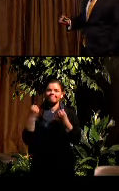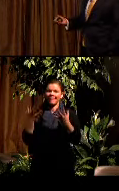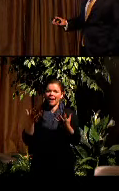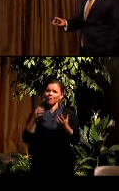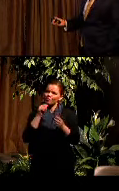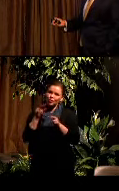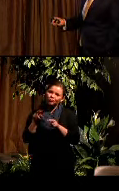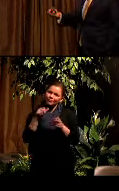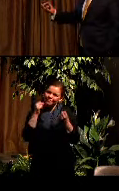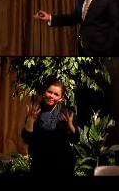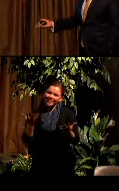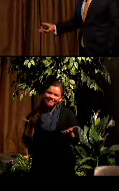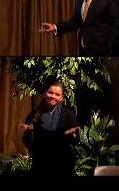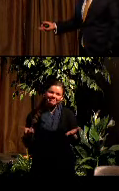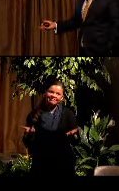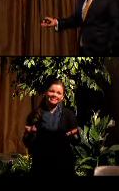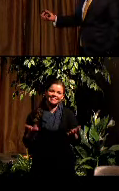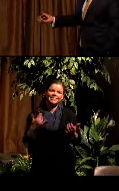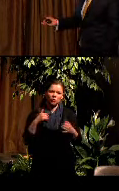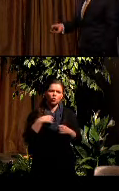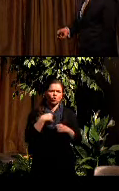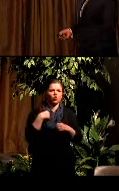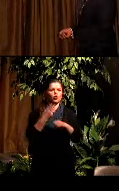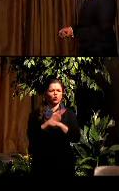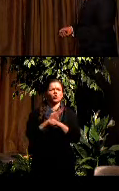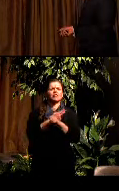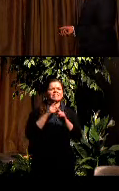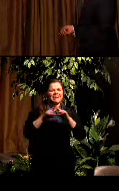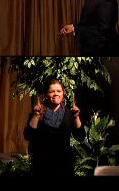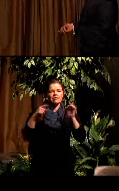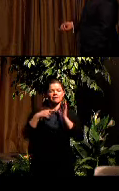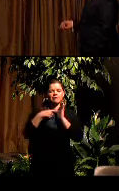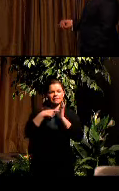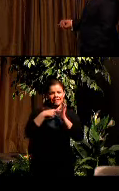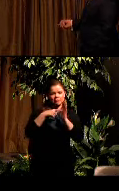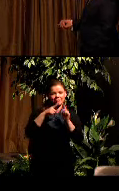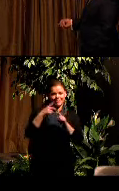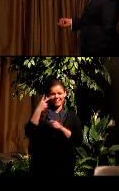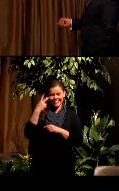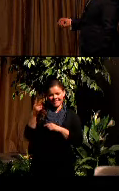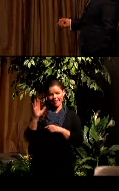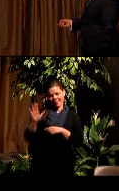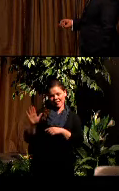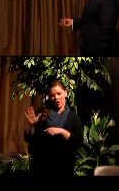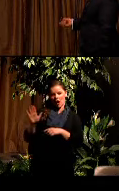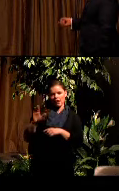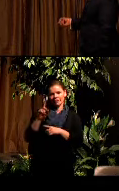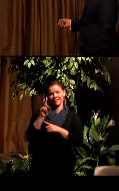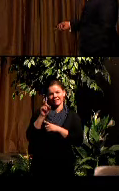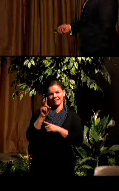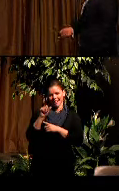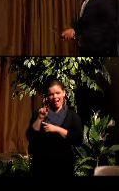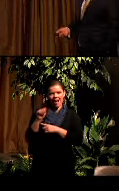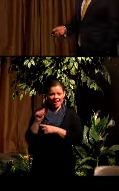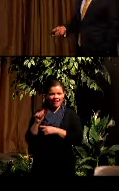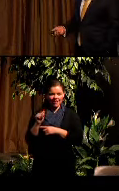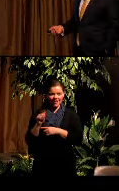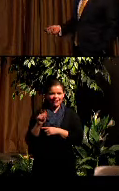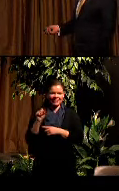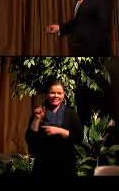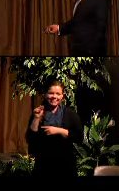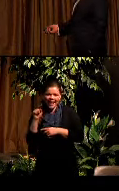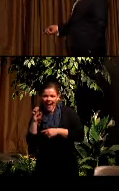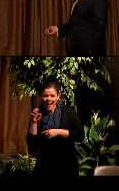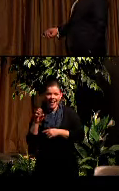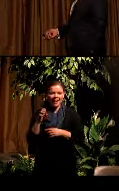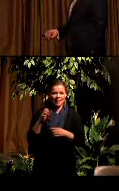different indices to assess their condition, the state of their populations. And we consider this a watch list approach. So I'll talk to you about